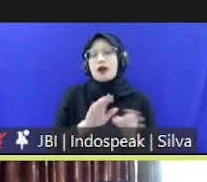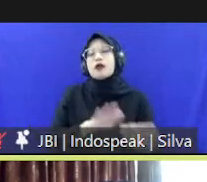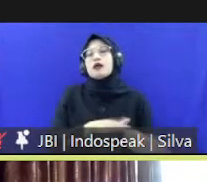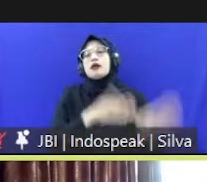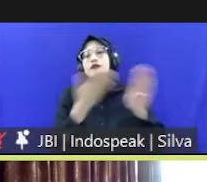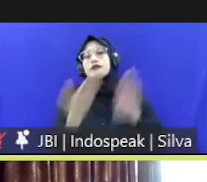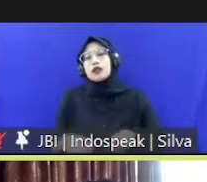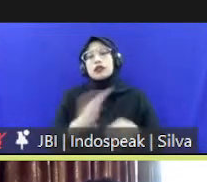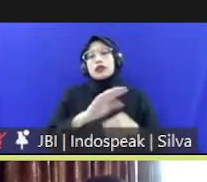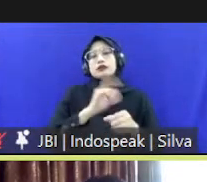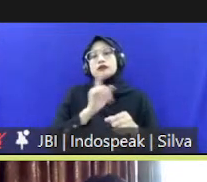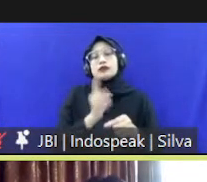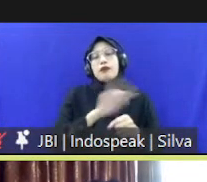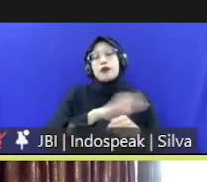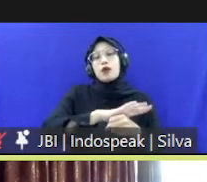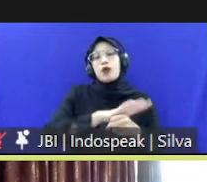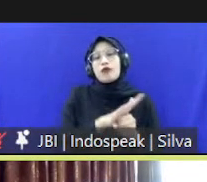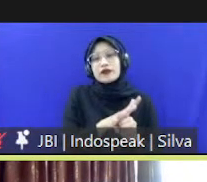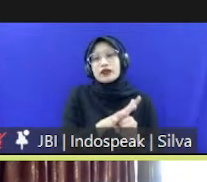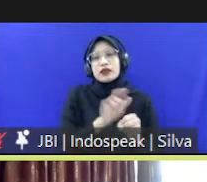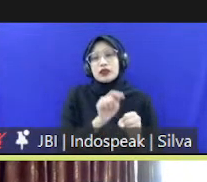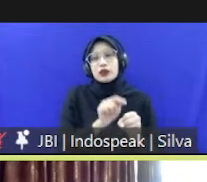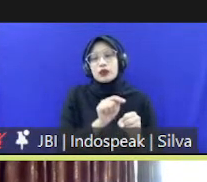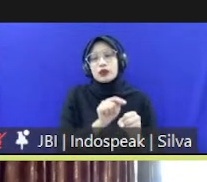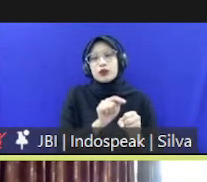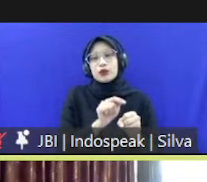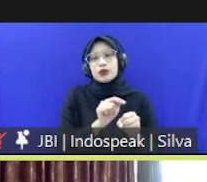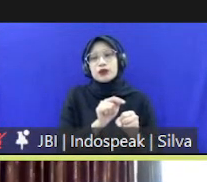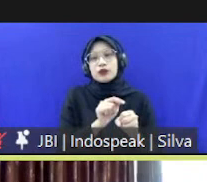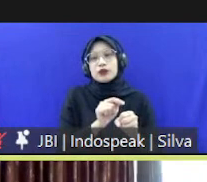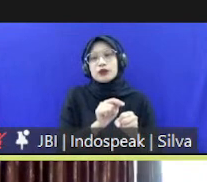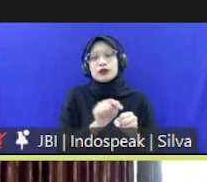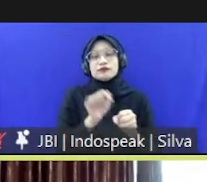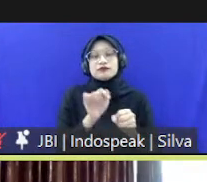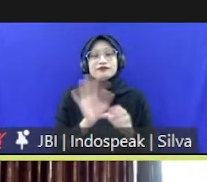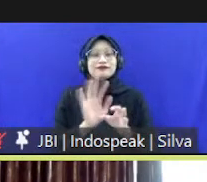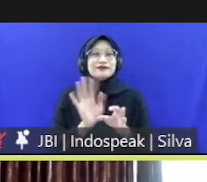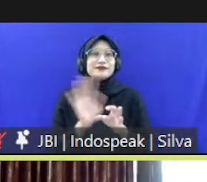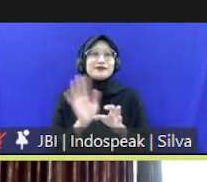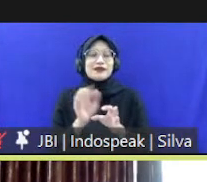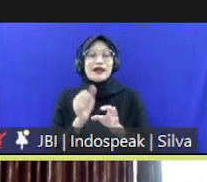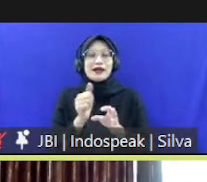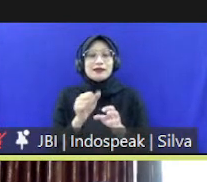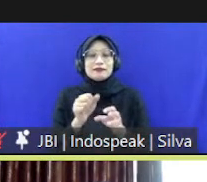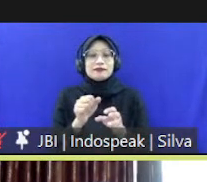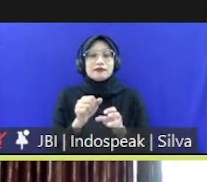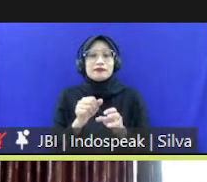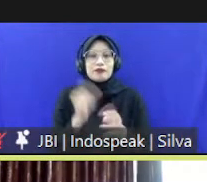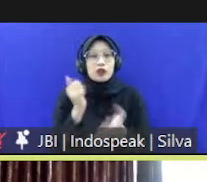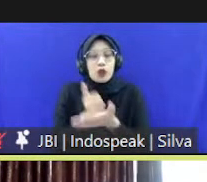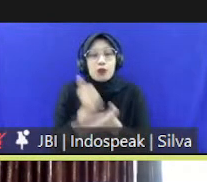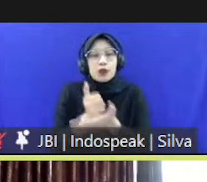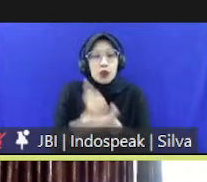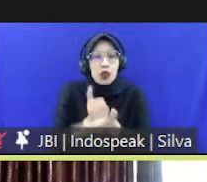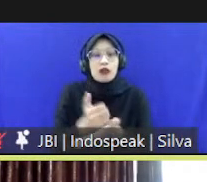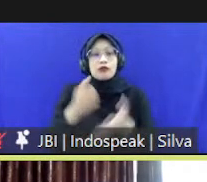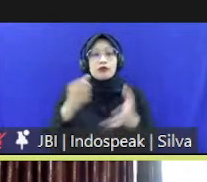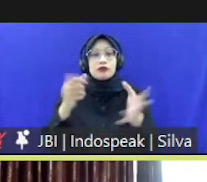is absolutely undercounted. WHO received,